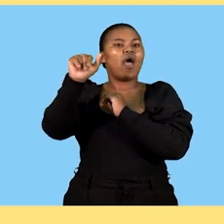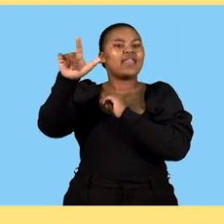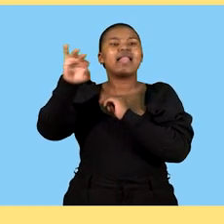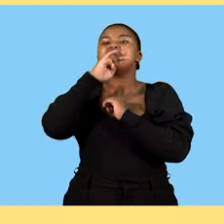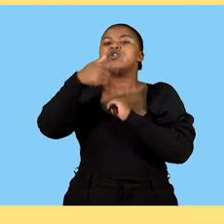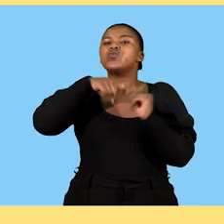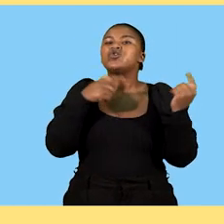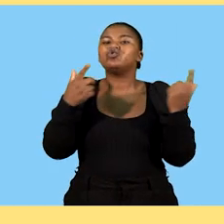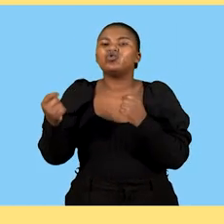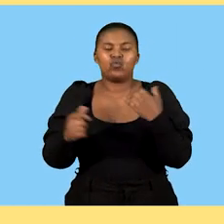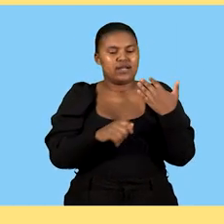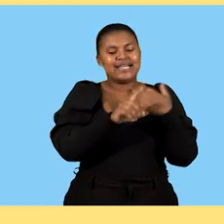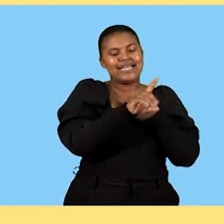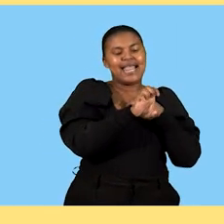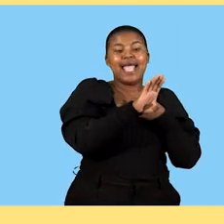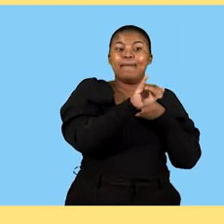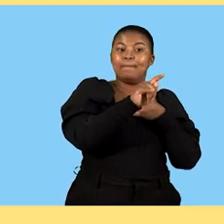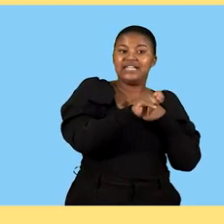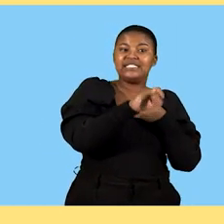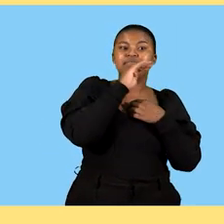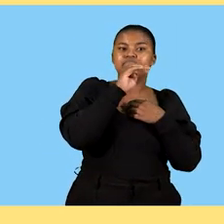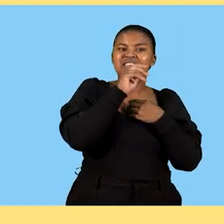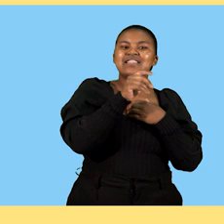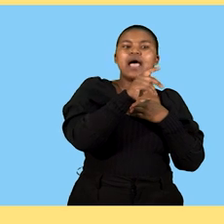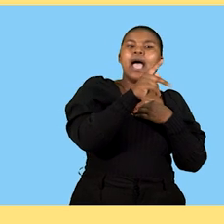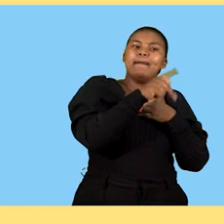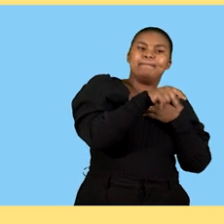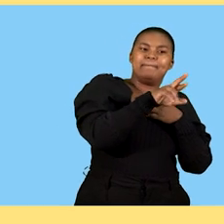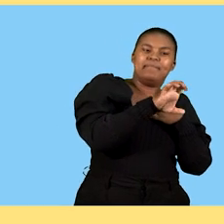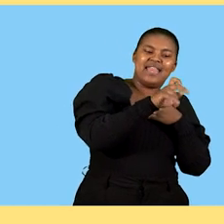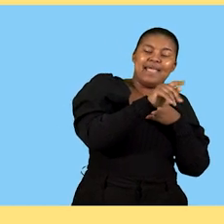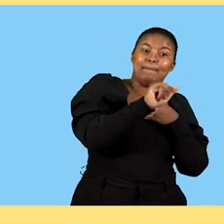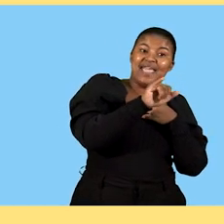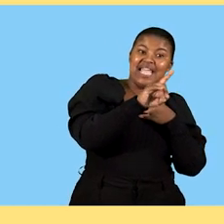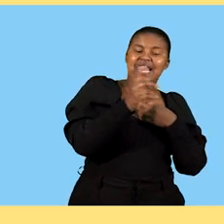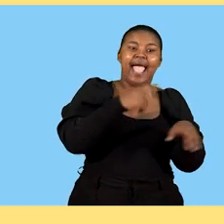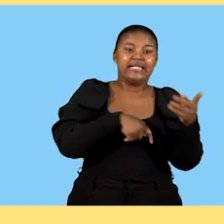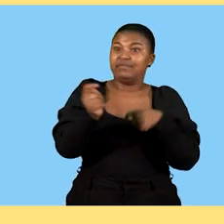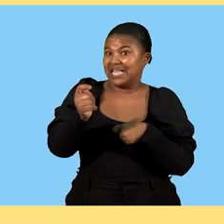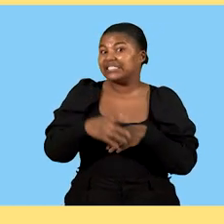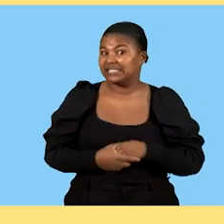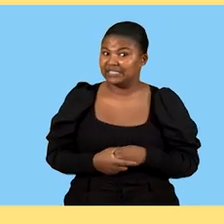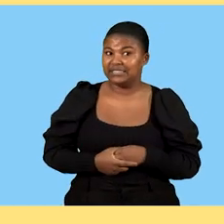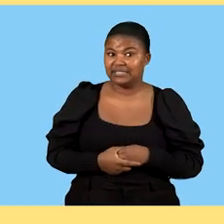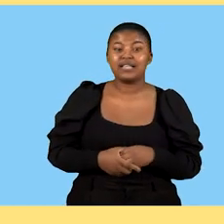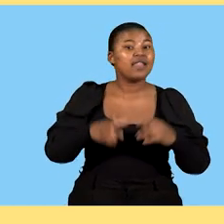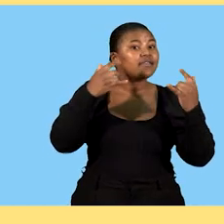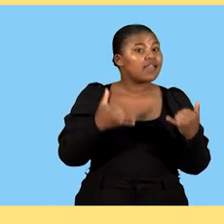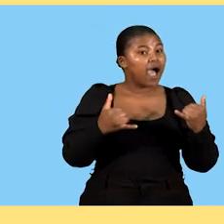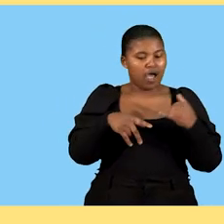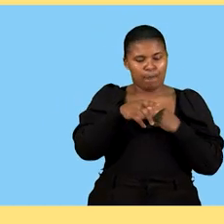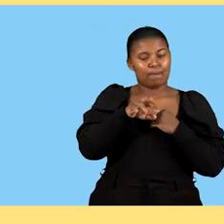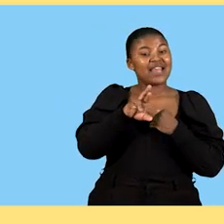income, so it is an income account. So income increases on the credit side. So I'll come here, then I'll